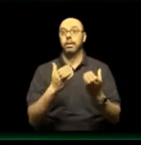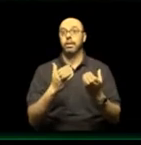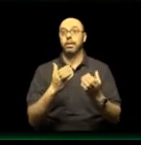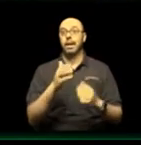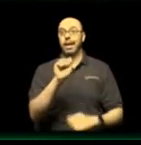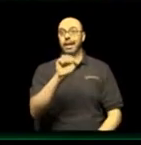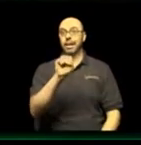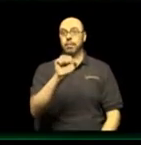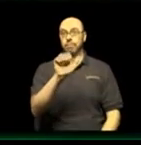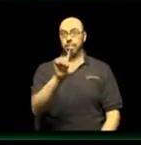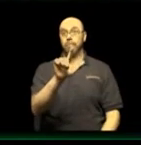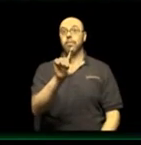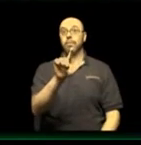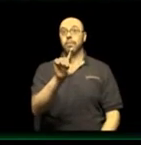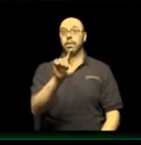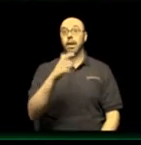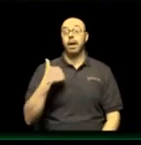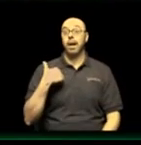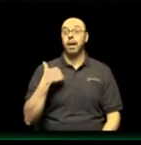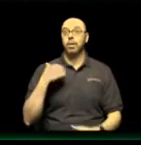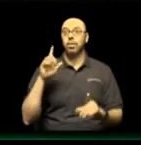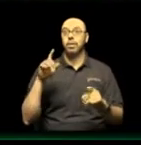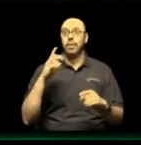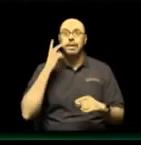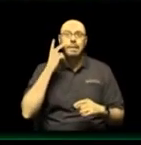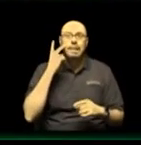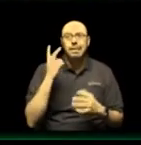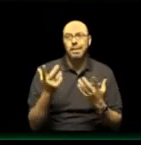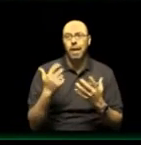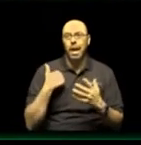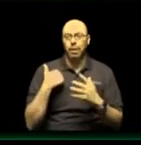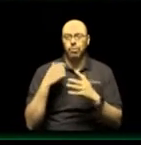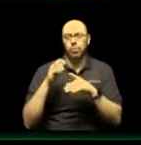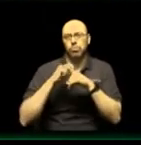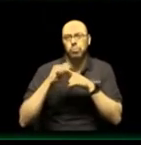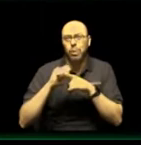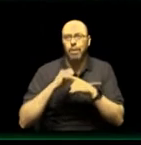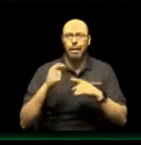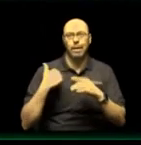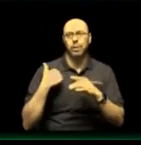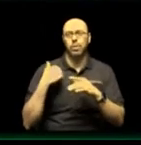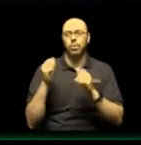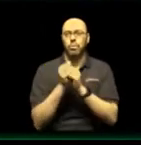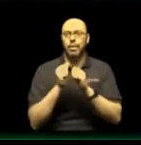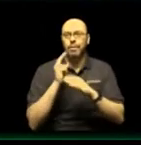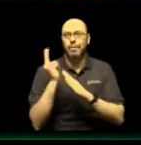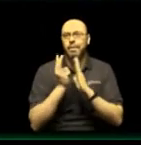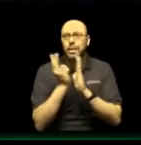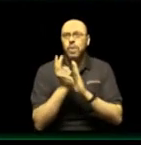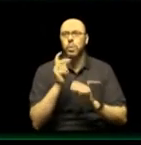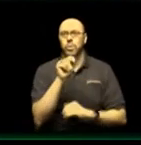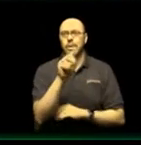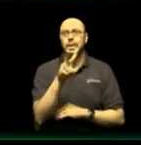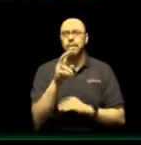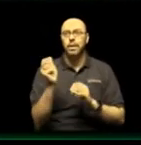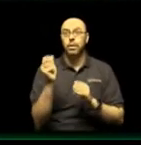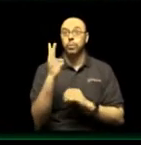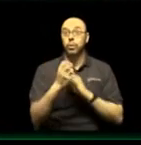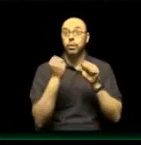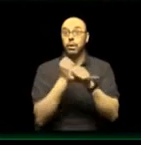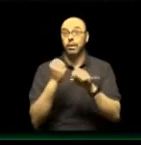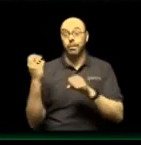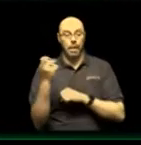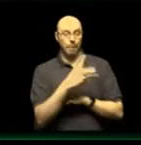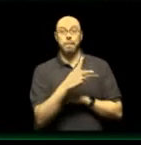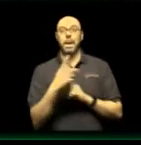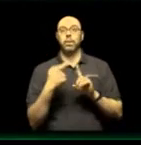Langauge. And I went to a teacher's sign, practice, video, TV for 2 years. Then I went back